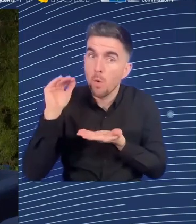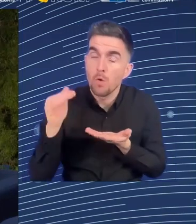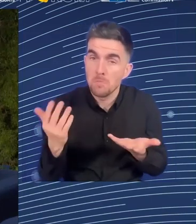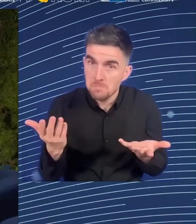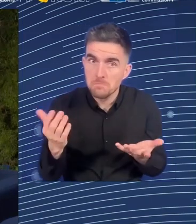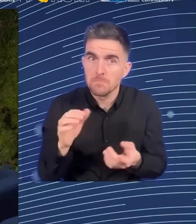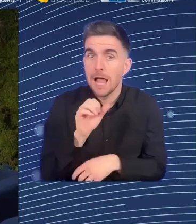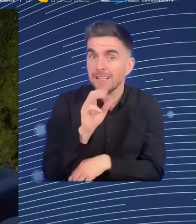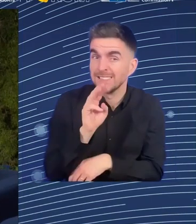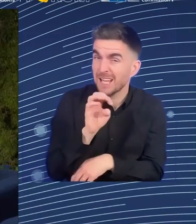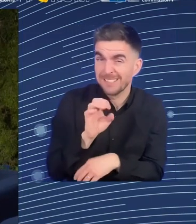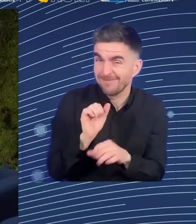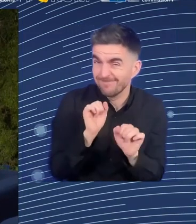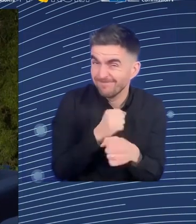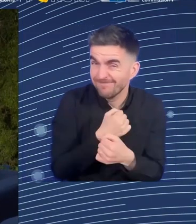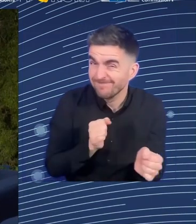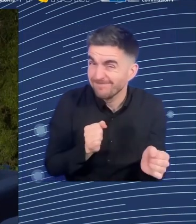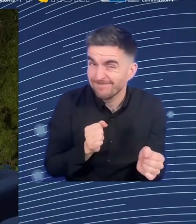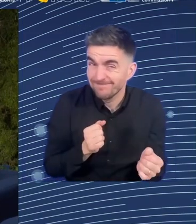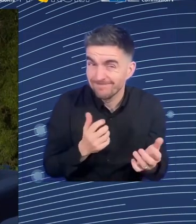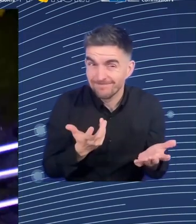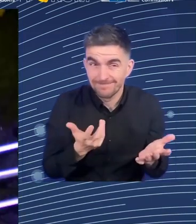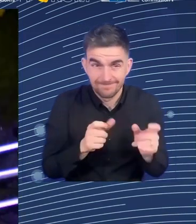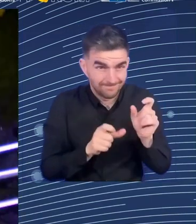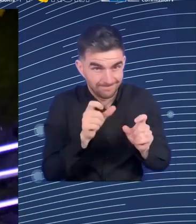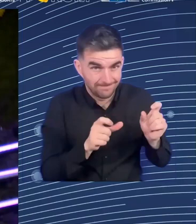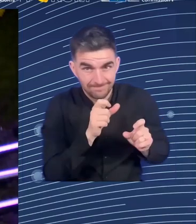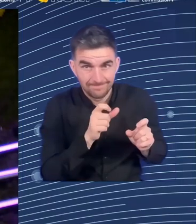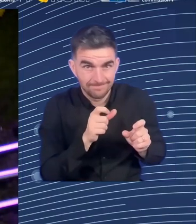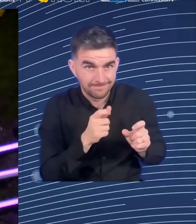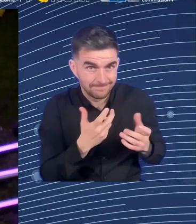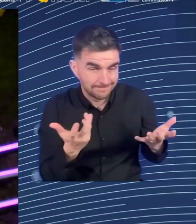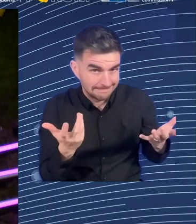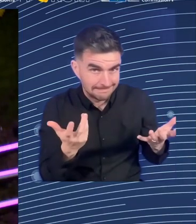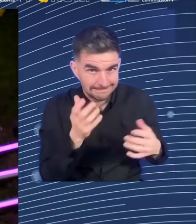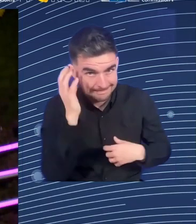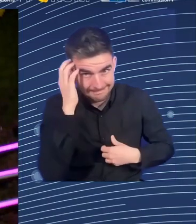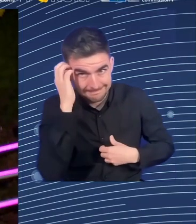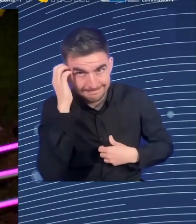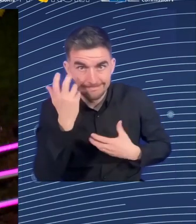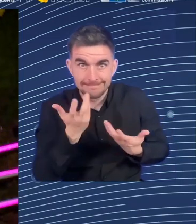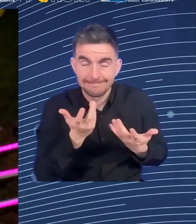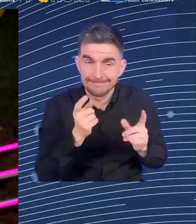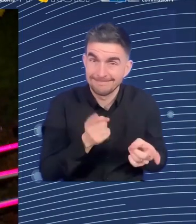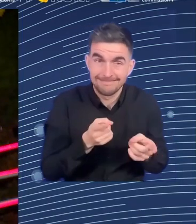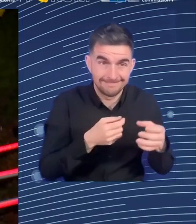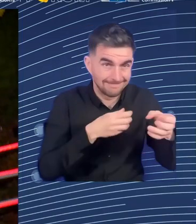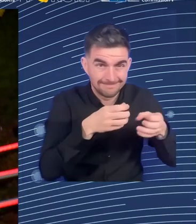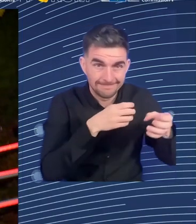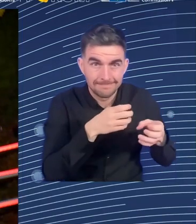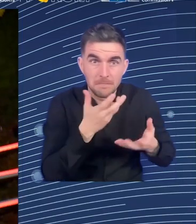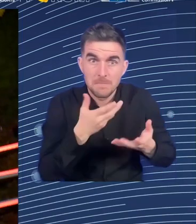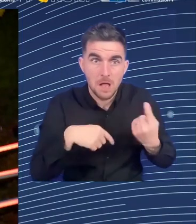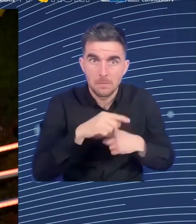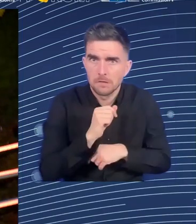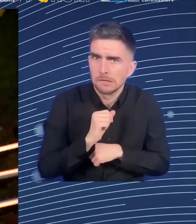a reservation wage, which is the minimum acceptable wage, at such a level that medium and small enterprises, they could